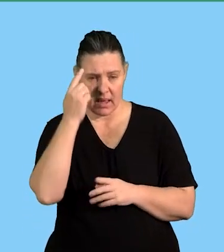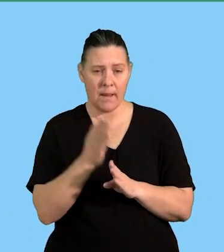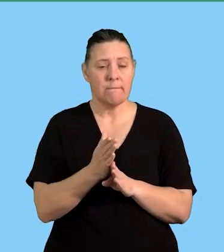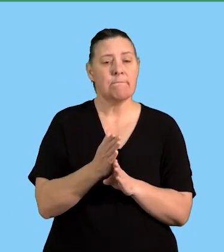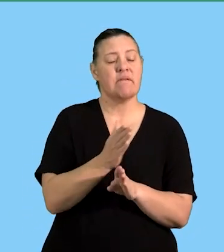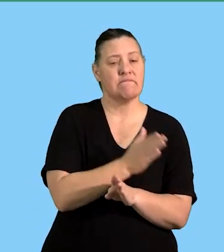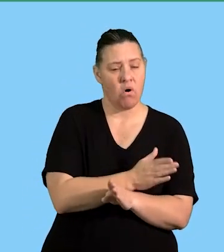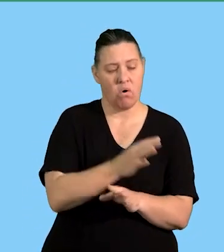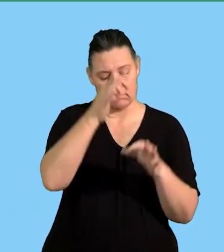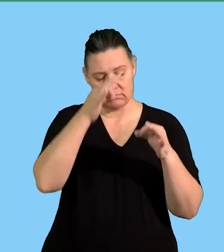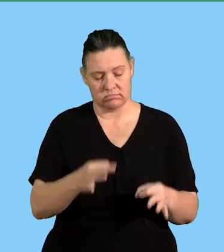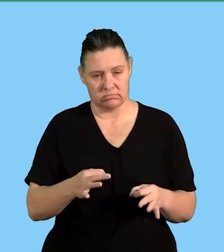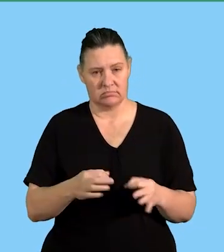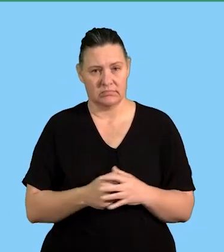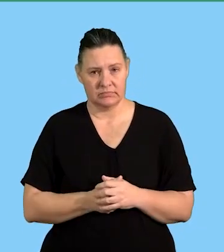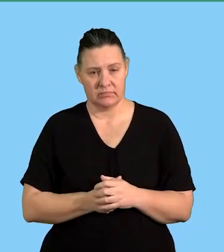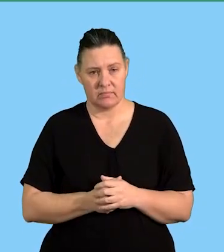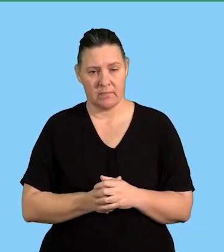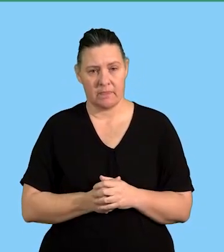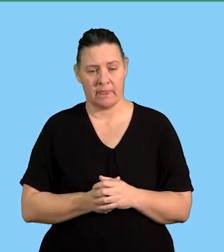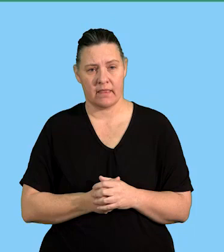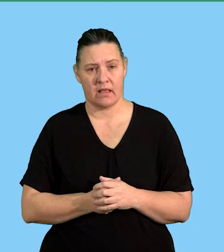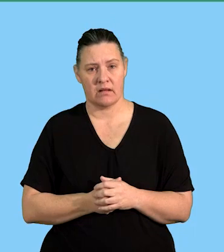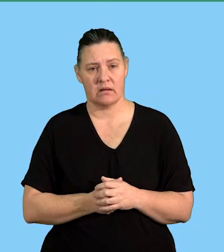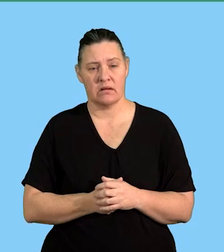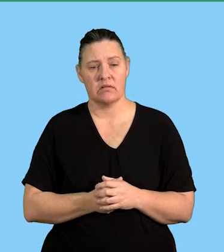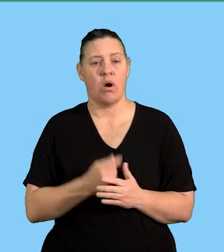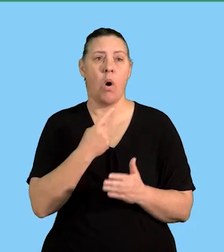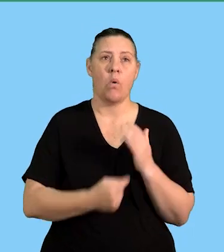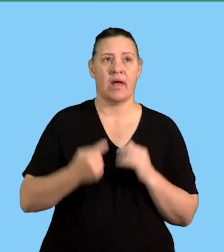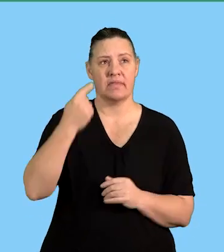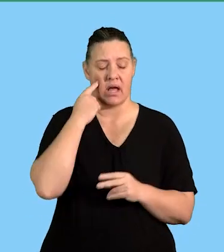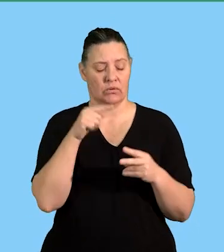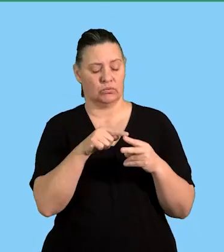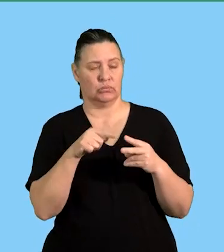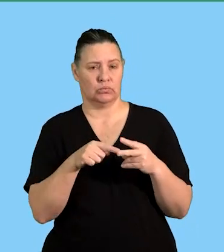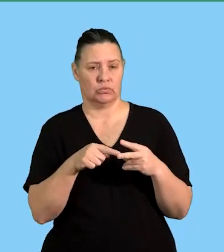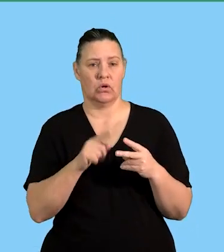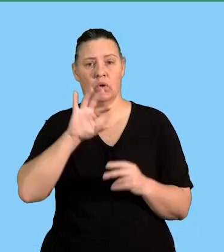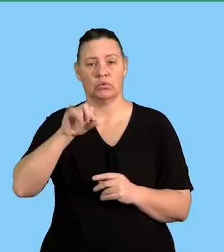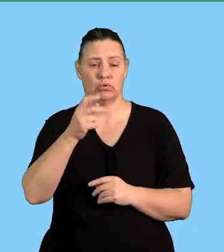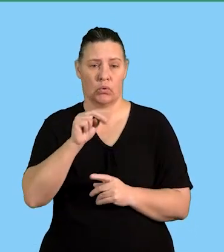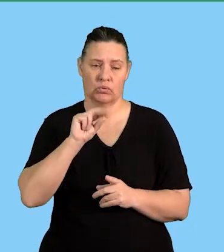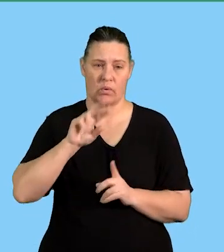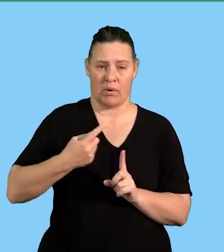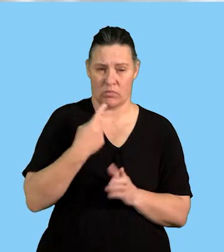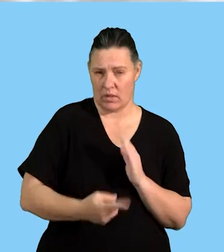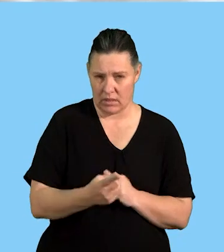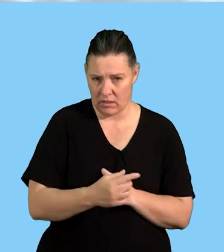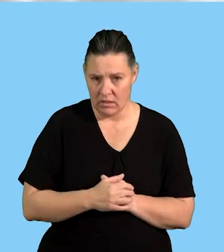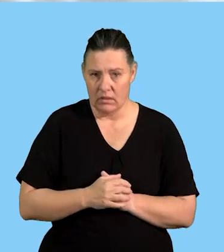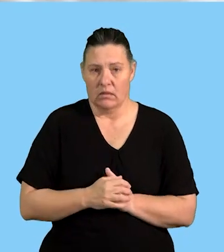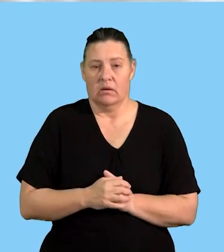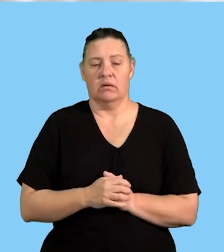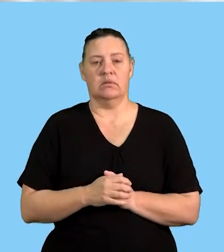before making an investment decision, beside the two factors that John is talking about. Now,